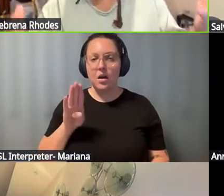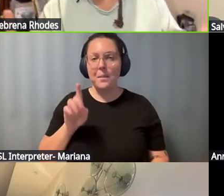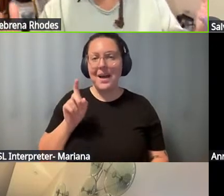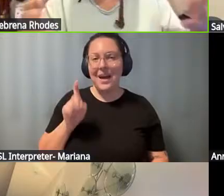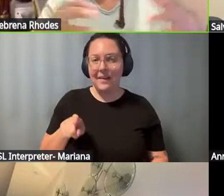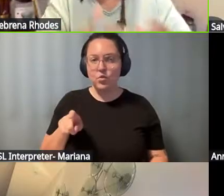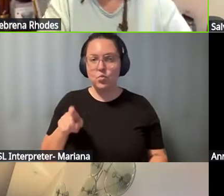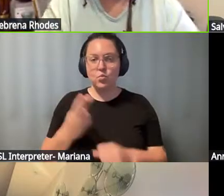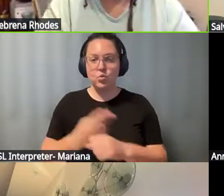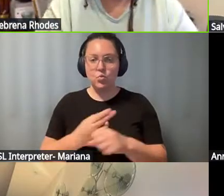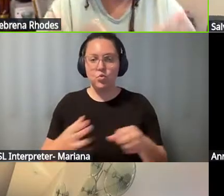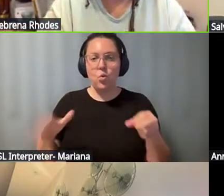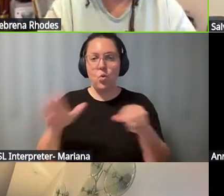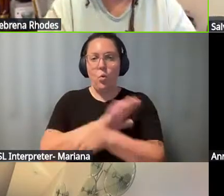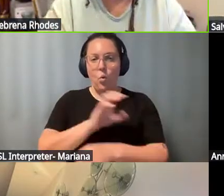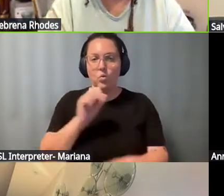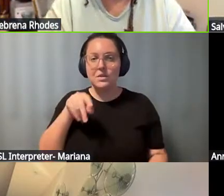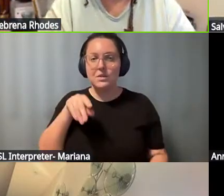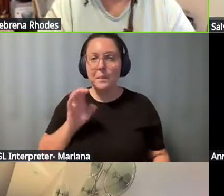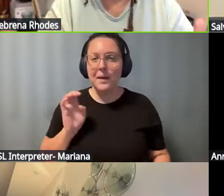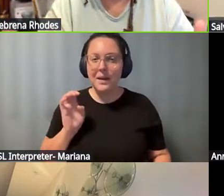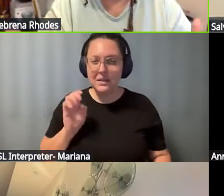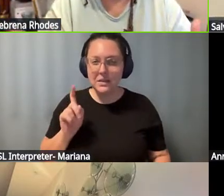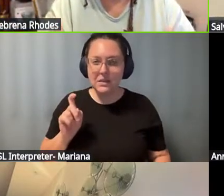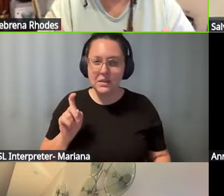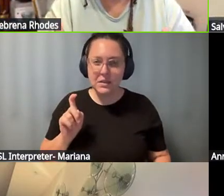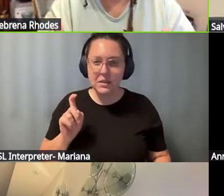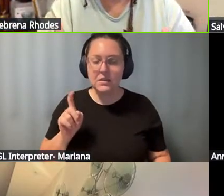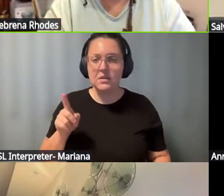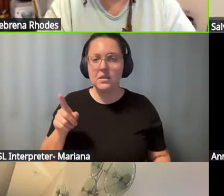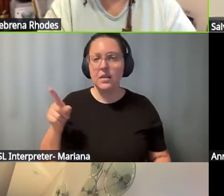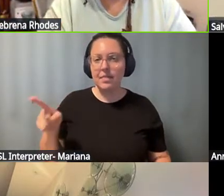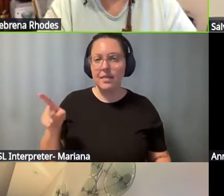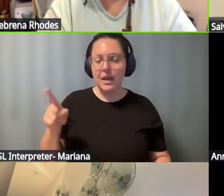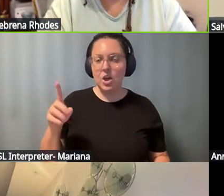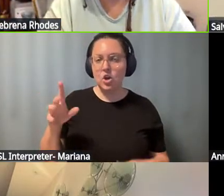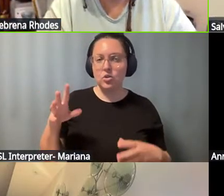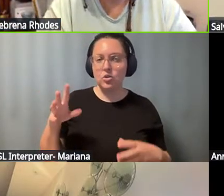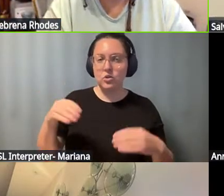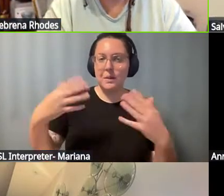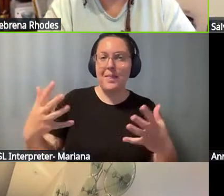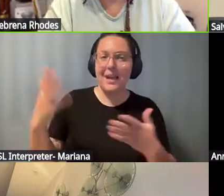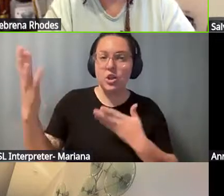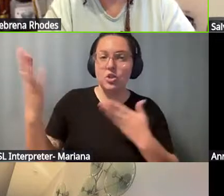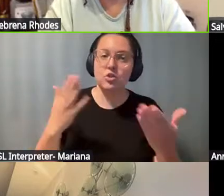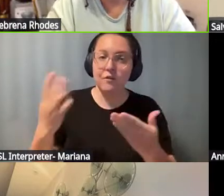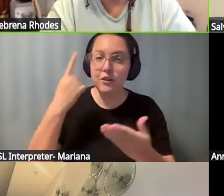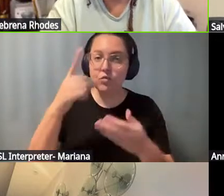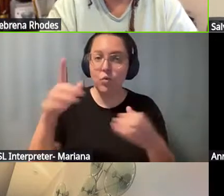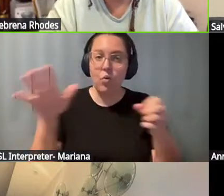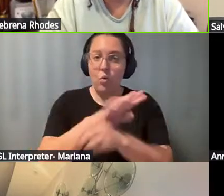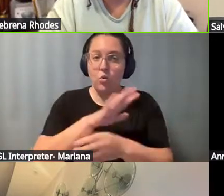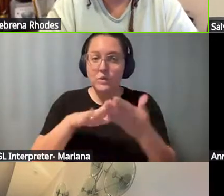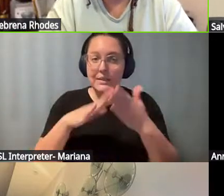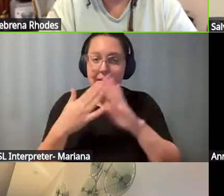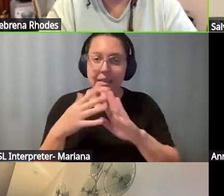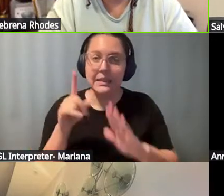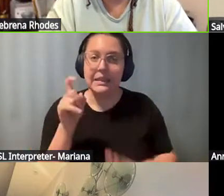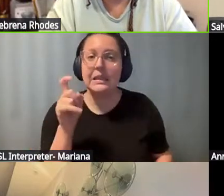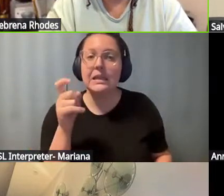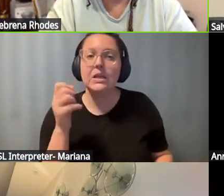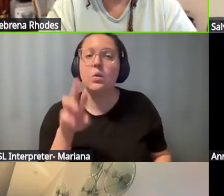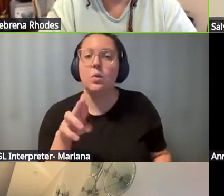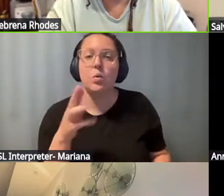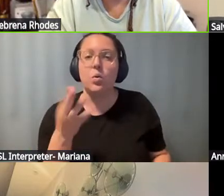entire space? Are they supplying a service for the entire city? Or